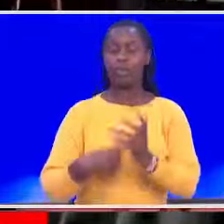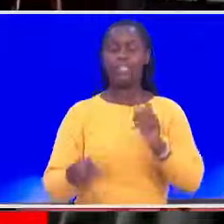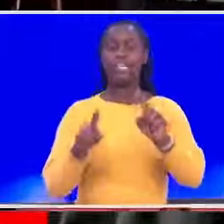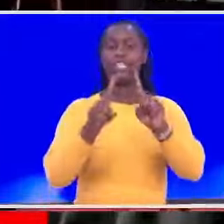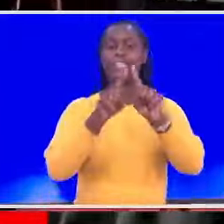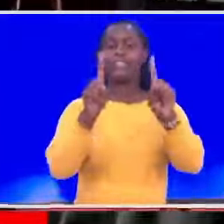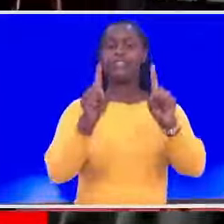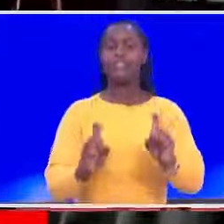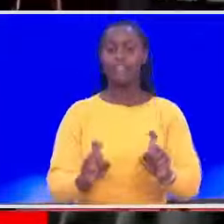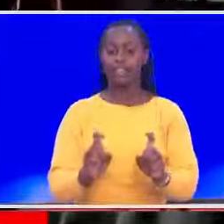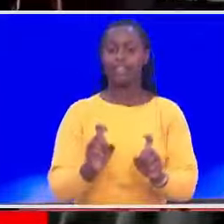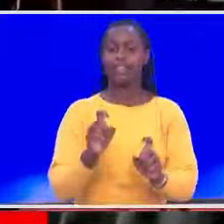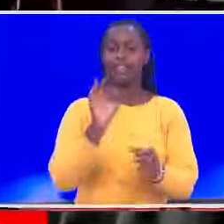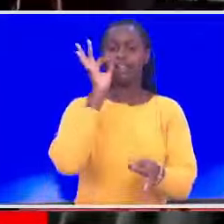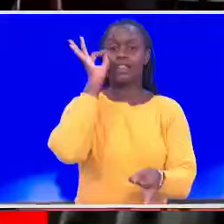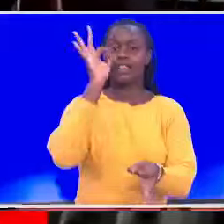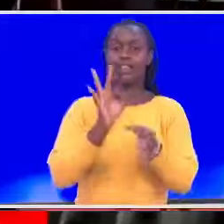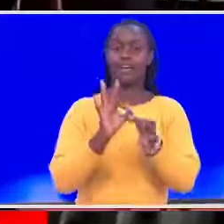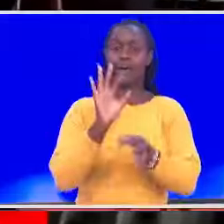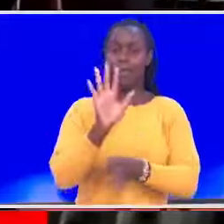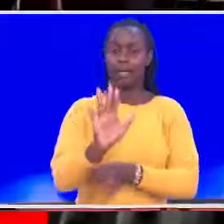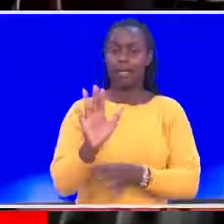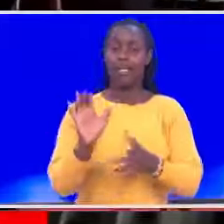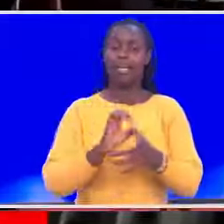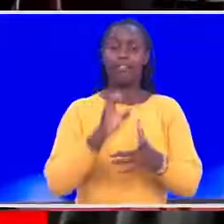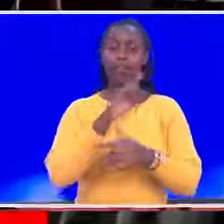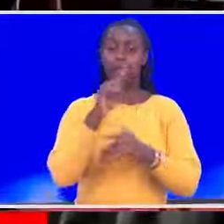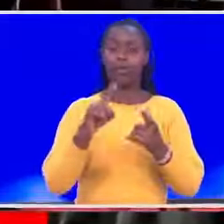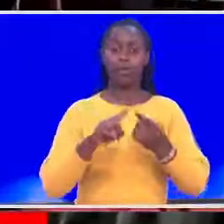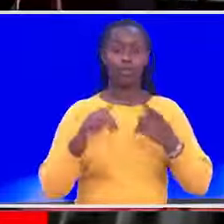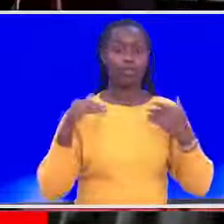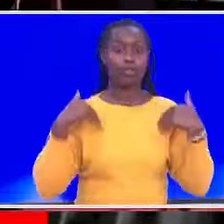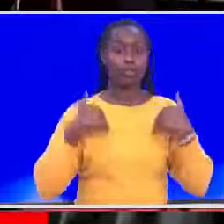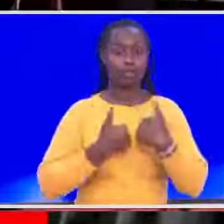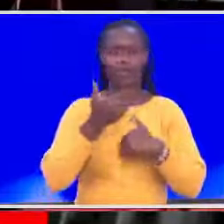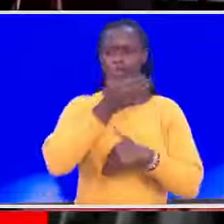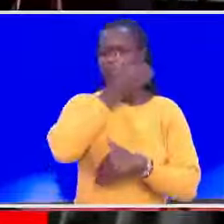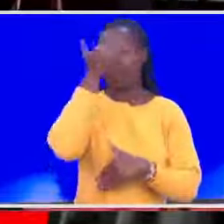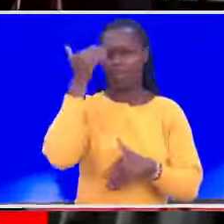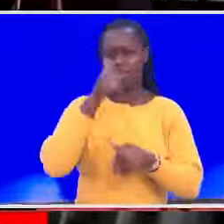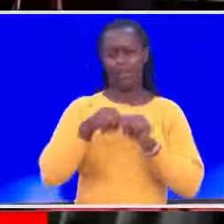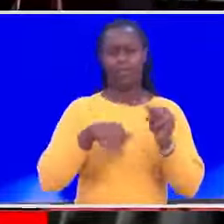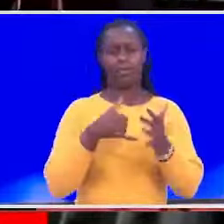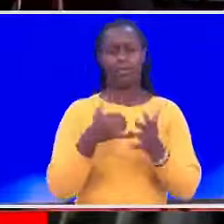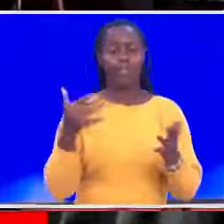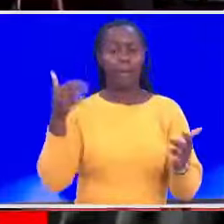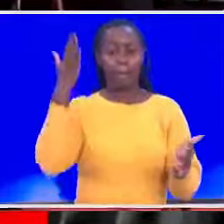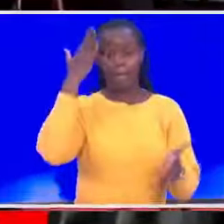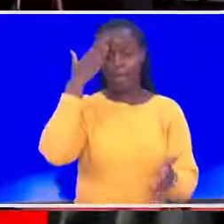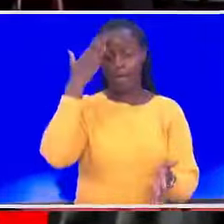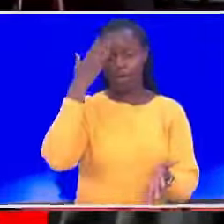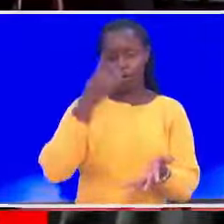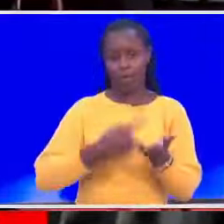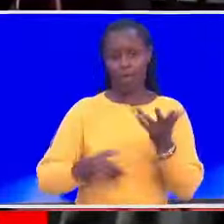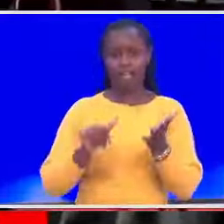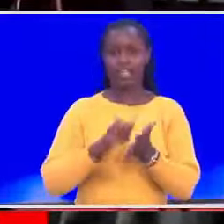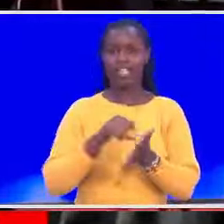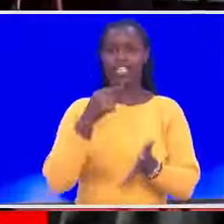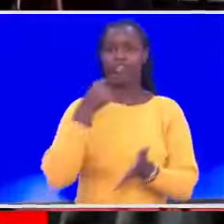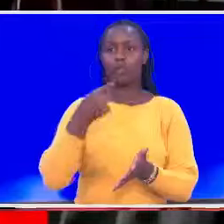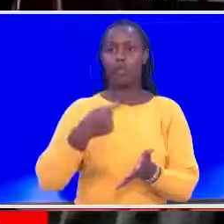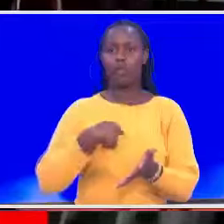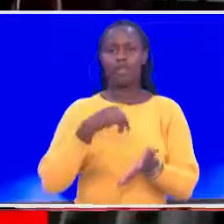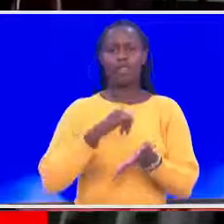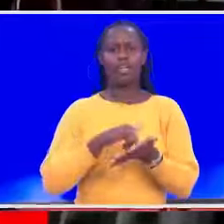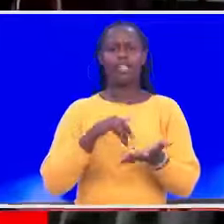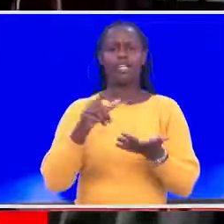Mwenye nakumbanga pesa, hata umechoka na yaje. Give him, forget about it. Najua apa, he told me the amount of debt ordered to